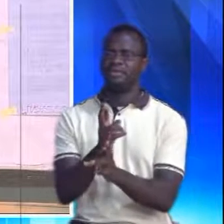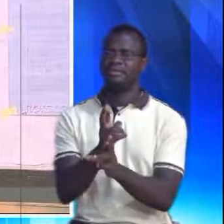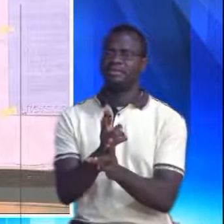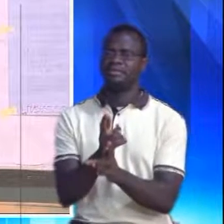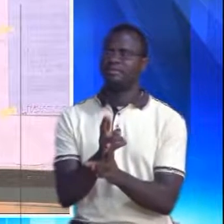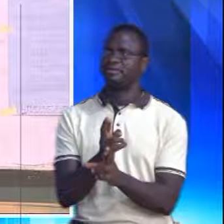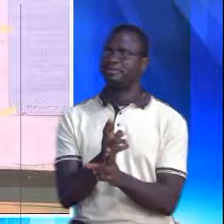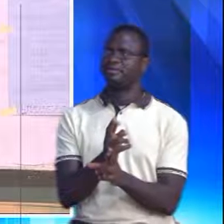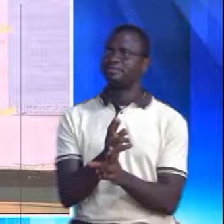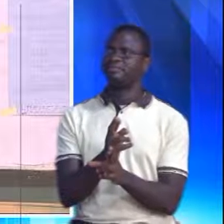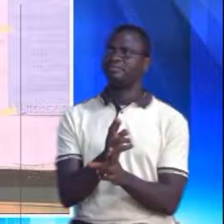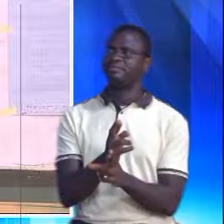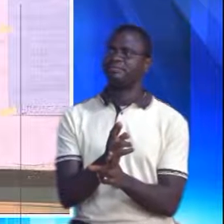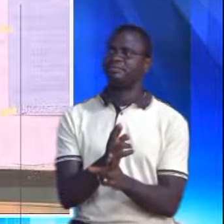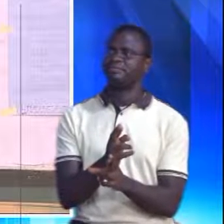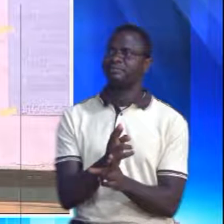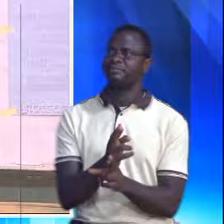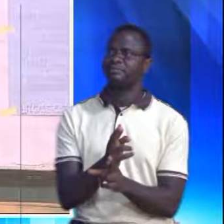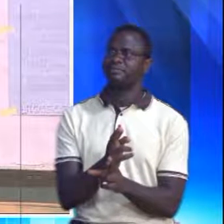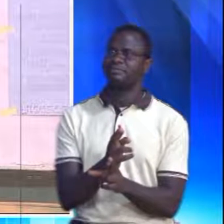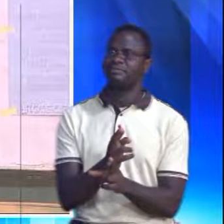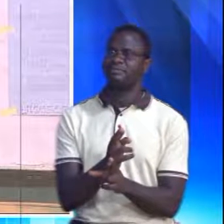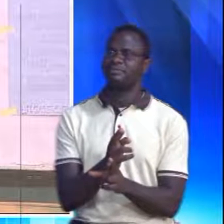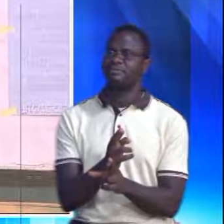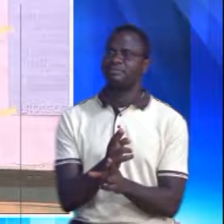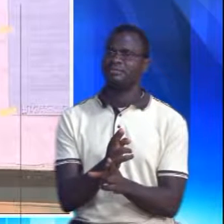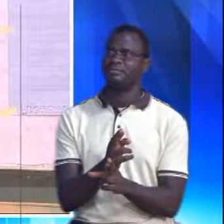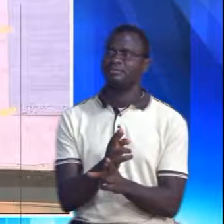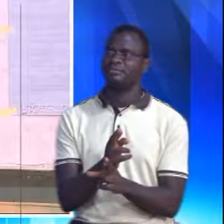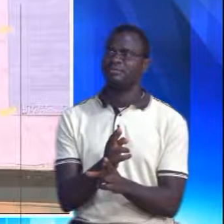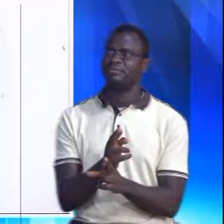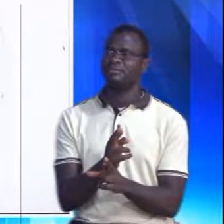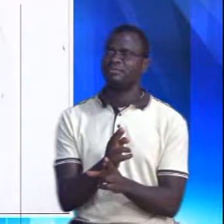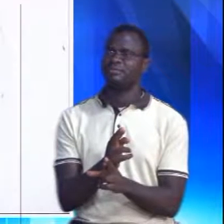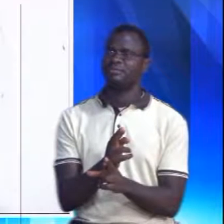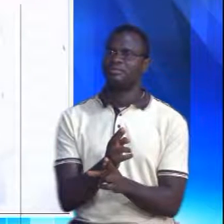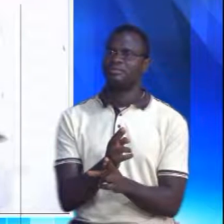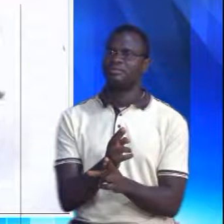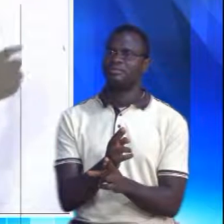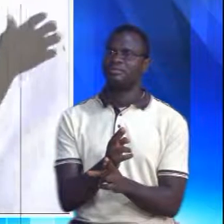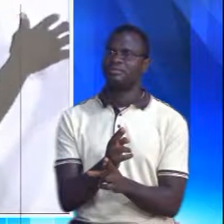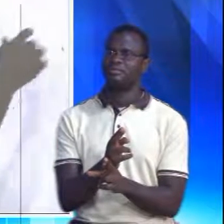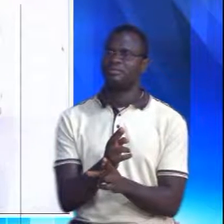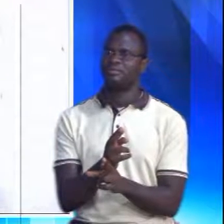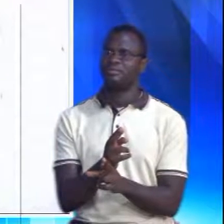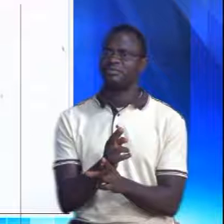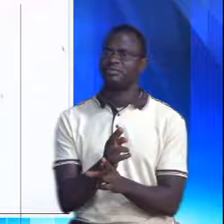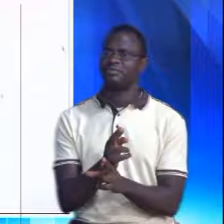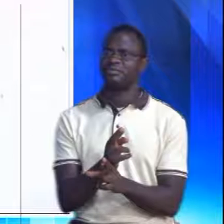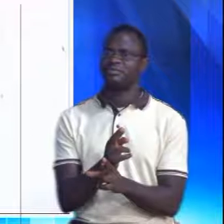rights, human life cannot be valuable. So, human rights is valuable because of fundamental human